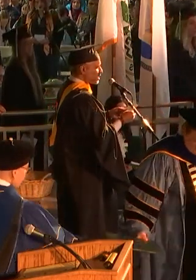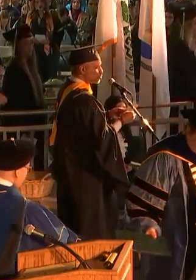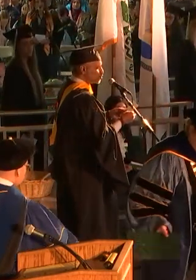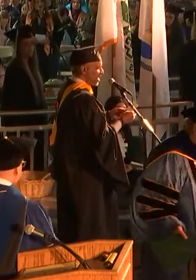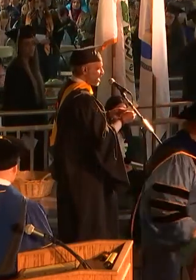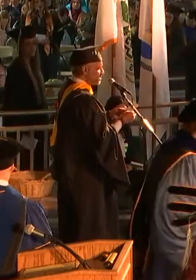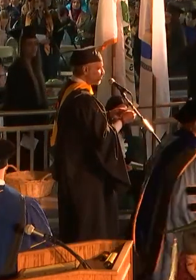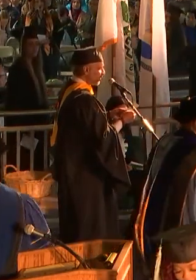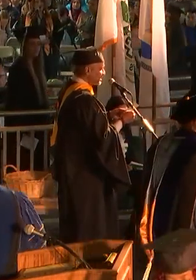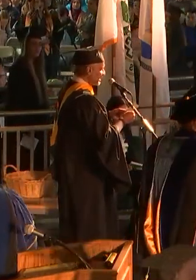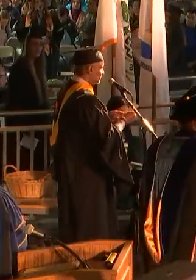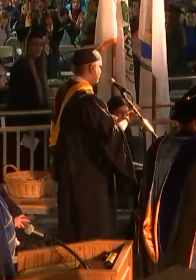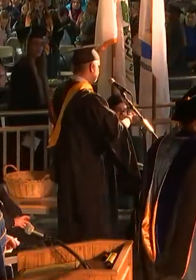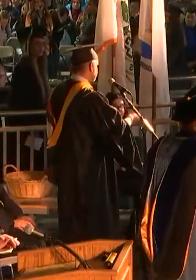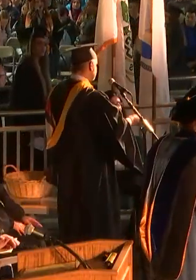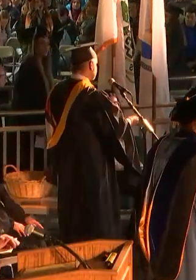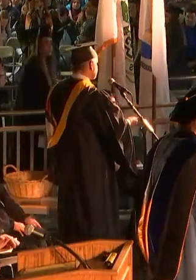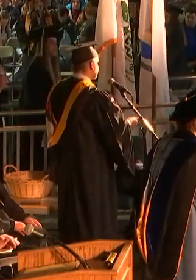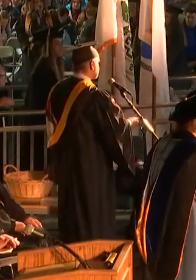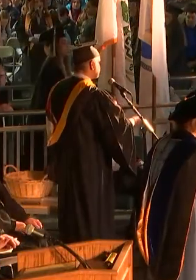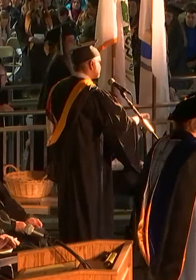Linda J. Miranda.